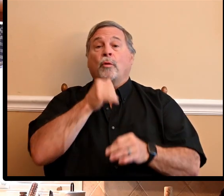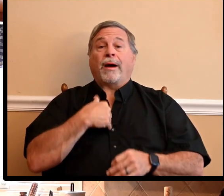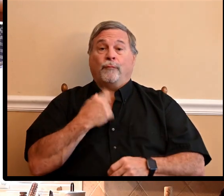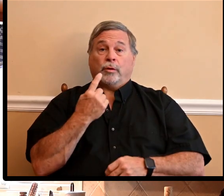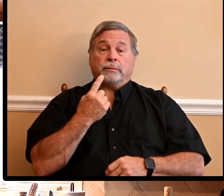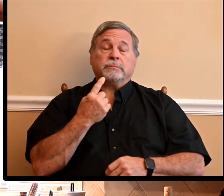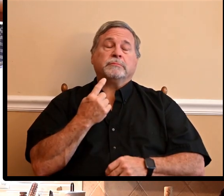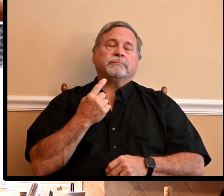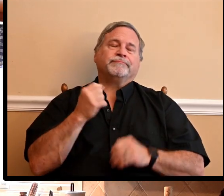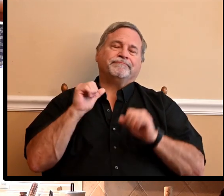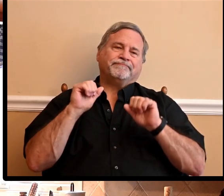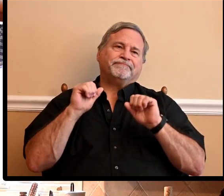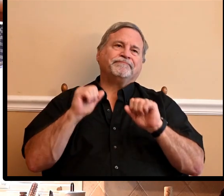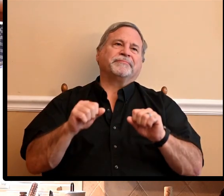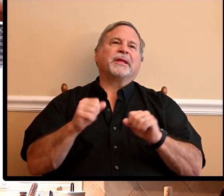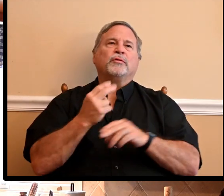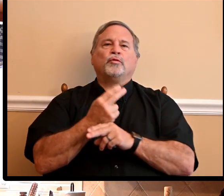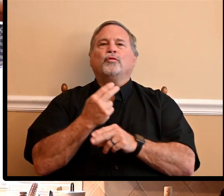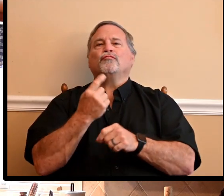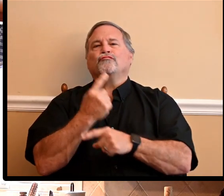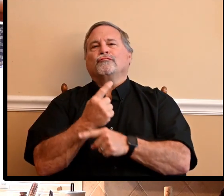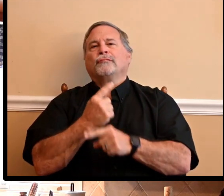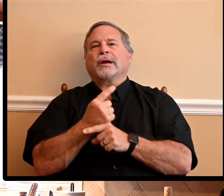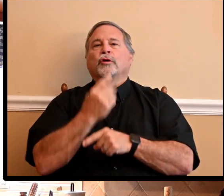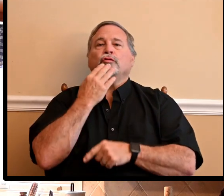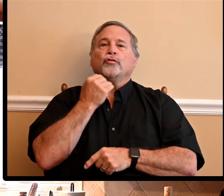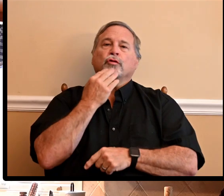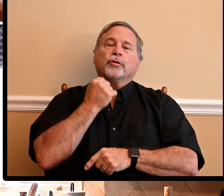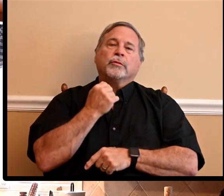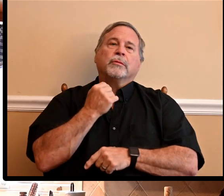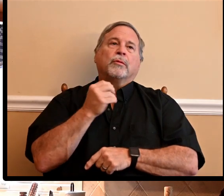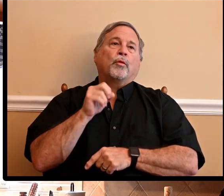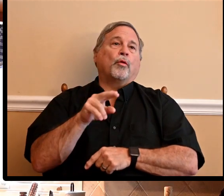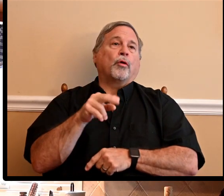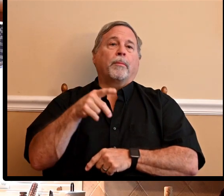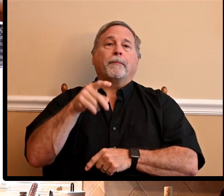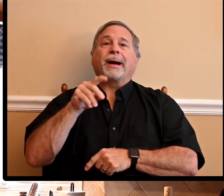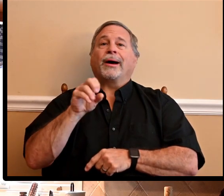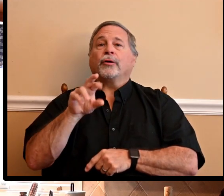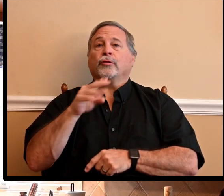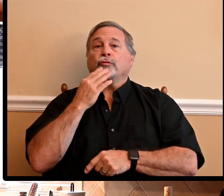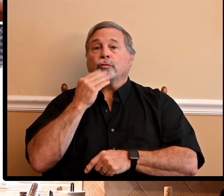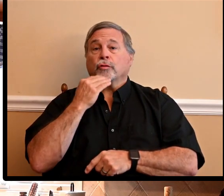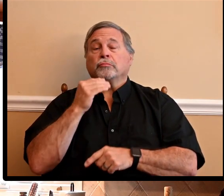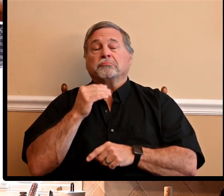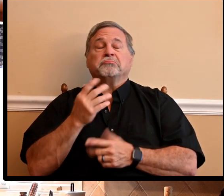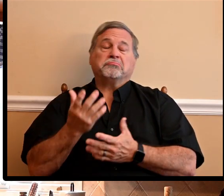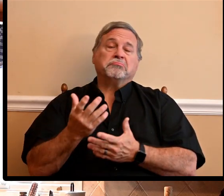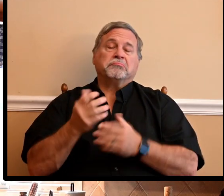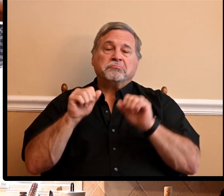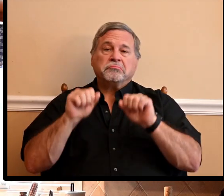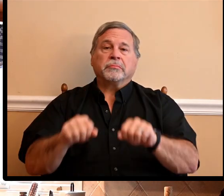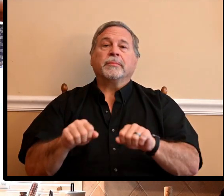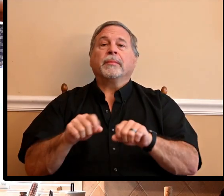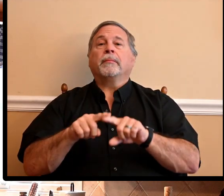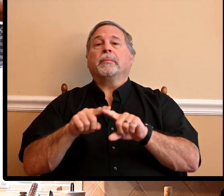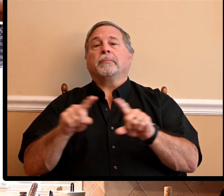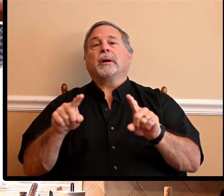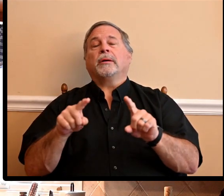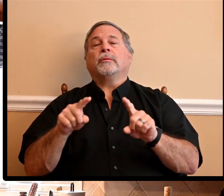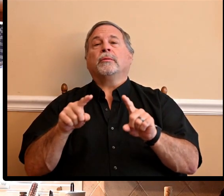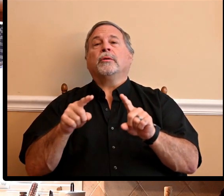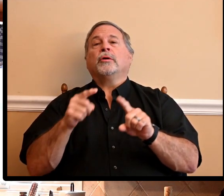recipe. Now, if you don't have one, you could get by with using sugar. I guess you could also get by with using powdered